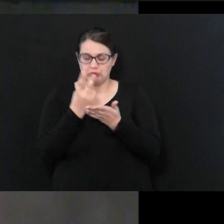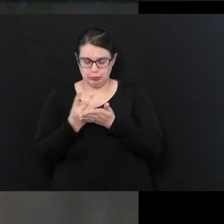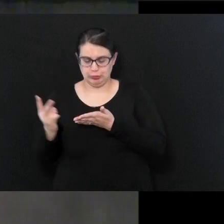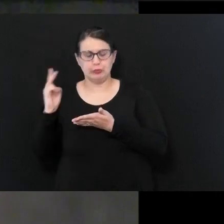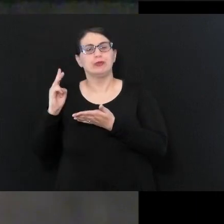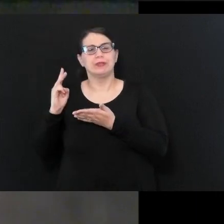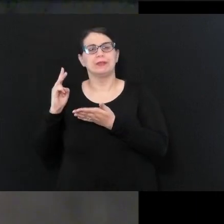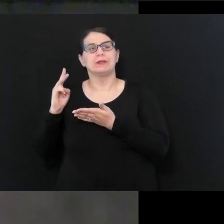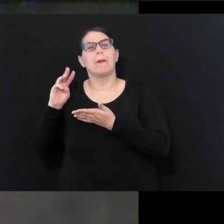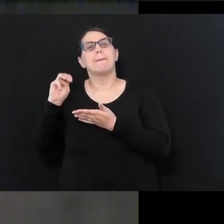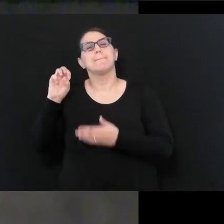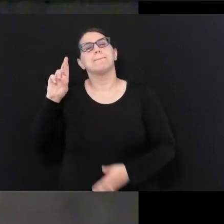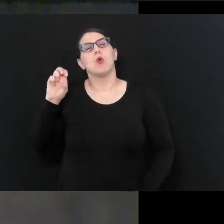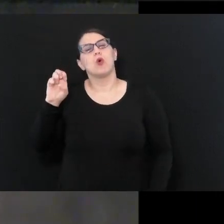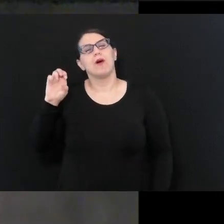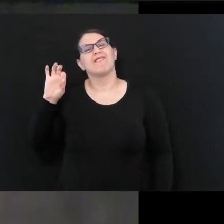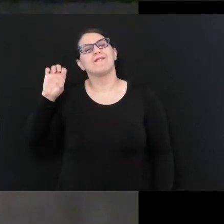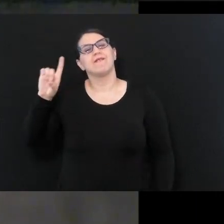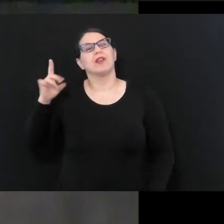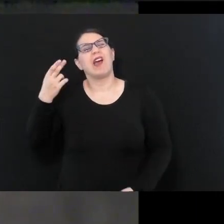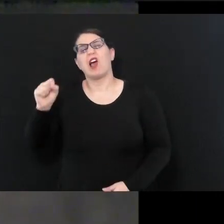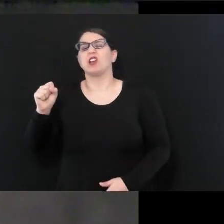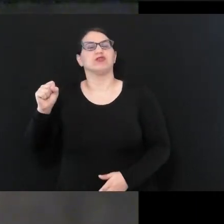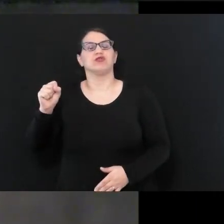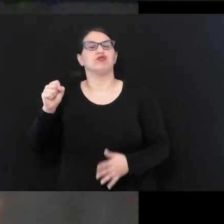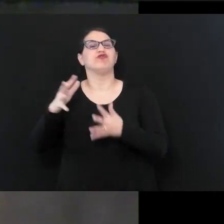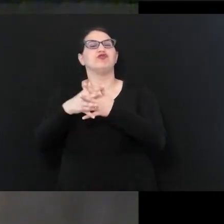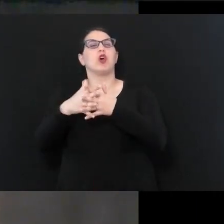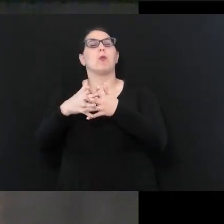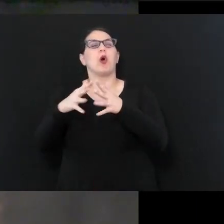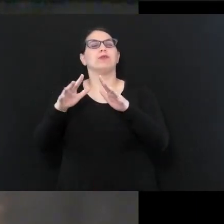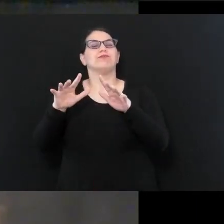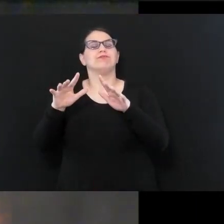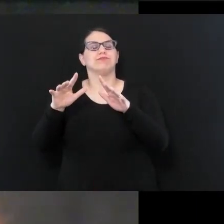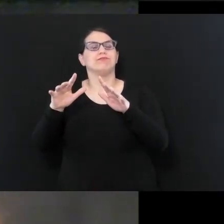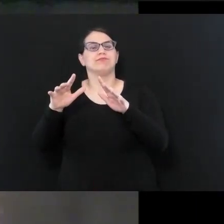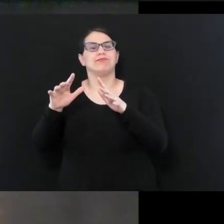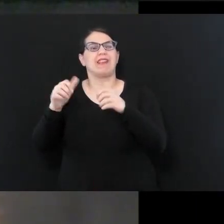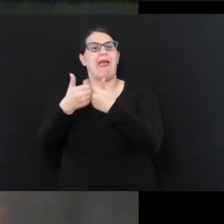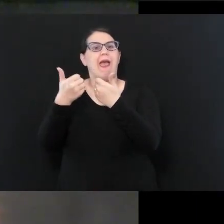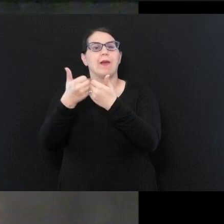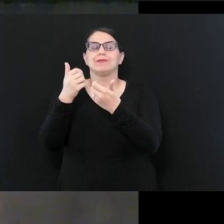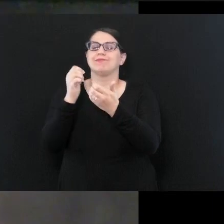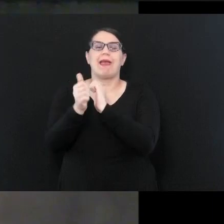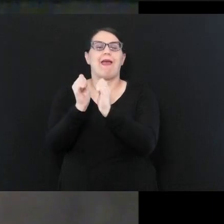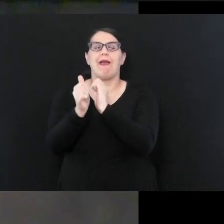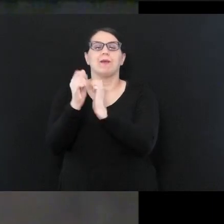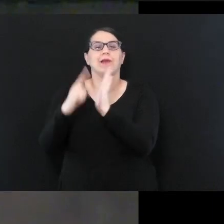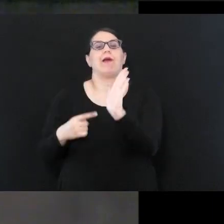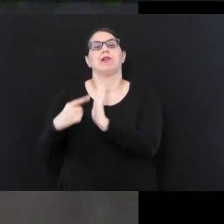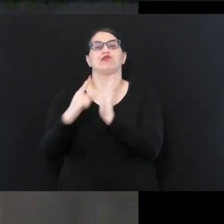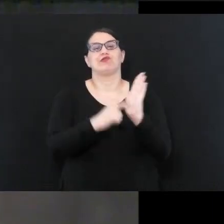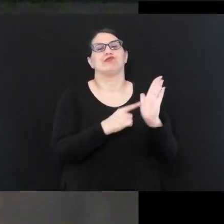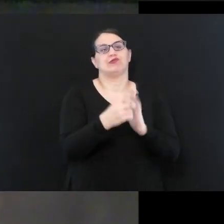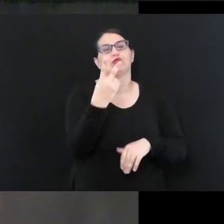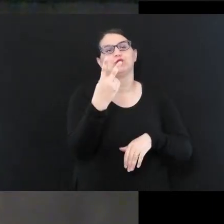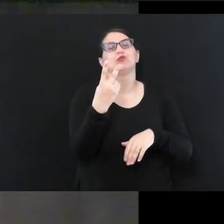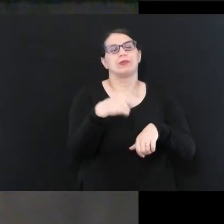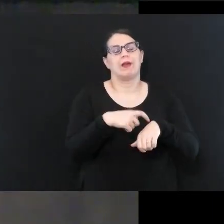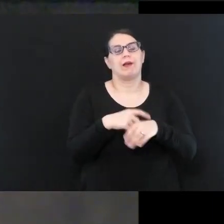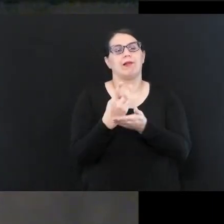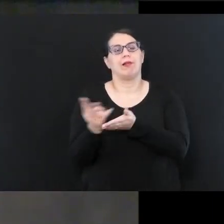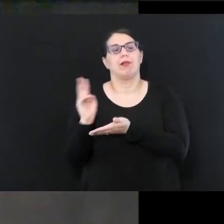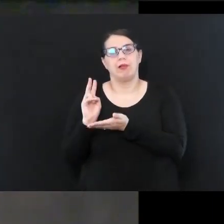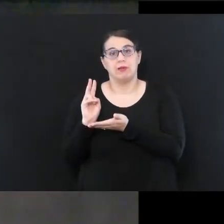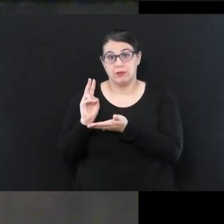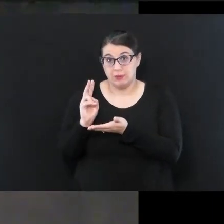weeks. I went to the state education department. They say that Moorfield has 4 cases. So